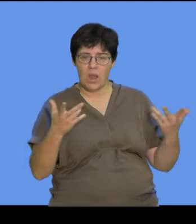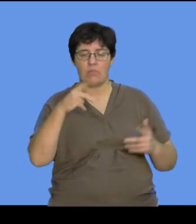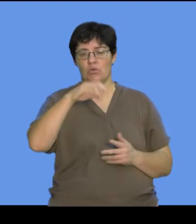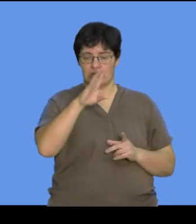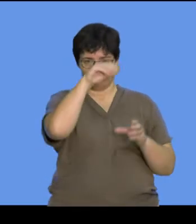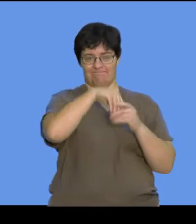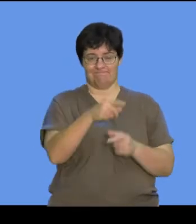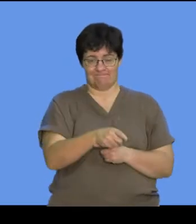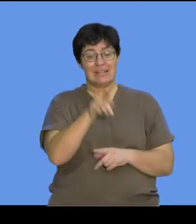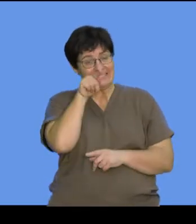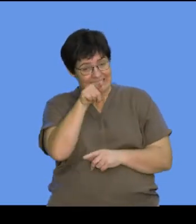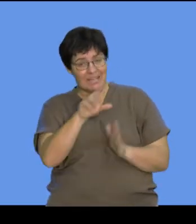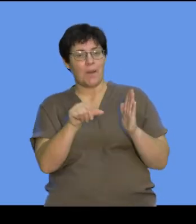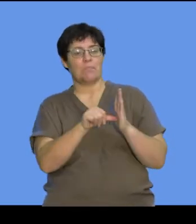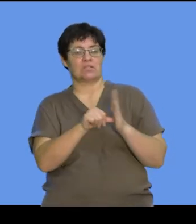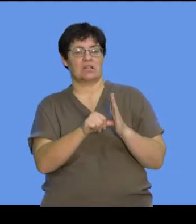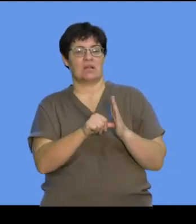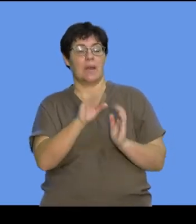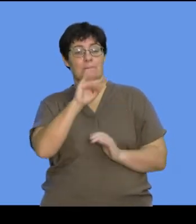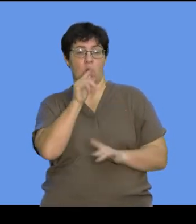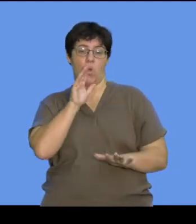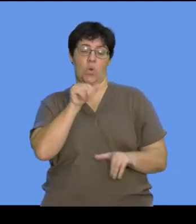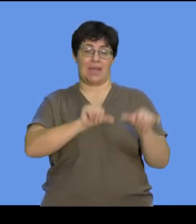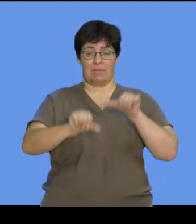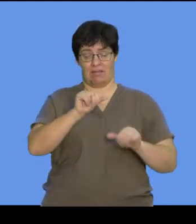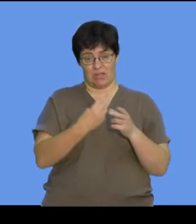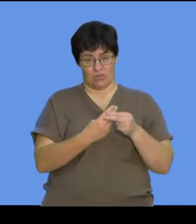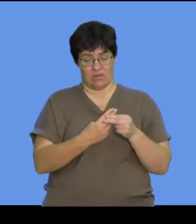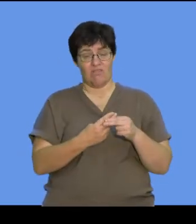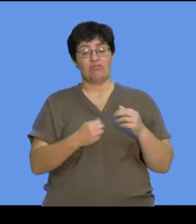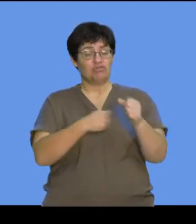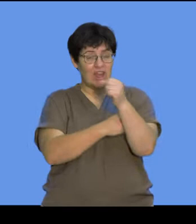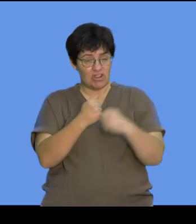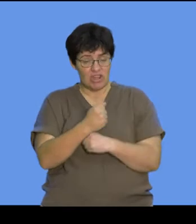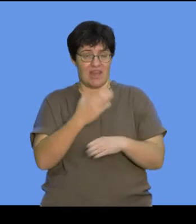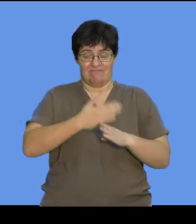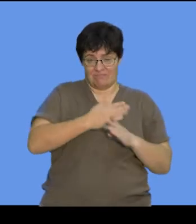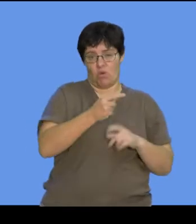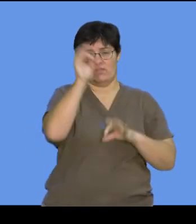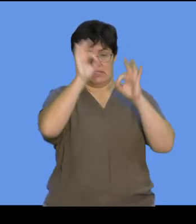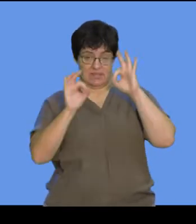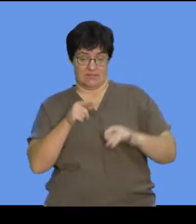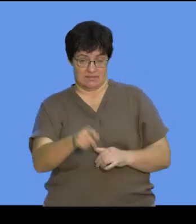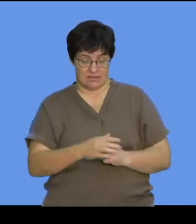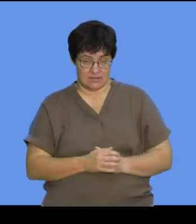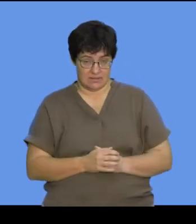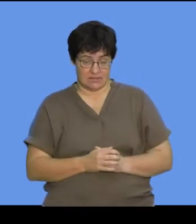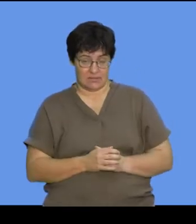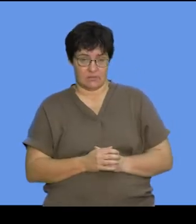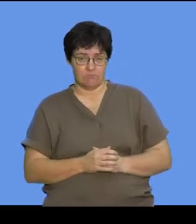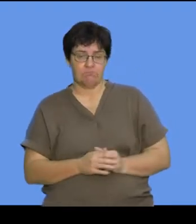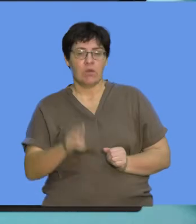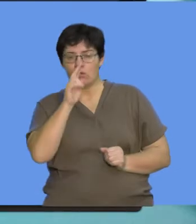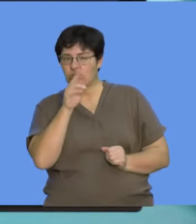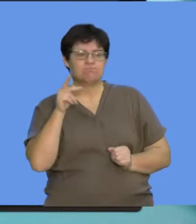which essentially is an important biochemical unit of the cell structure and function. So if we go back to, or we look